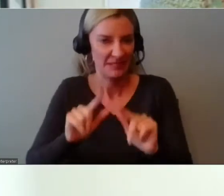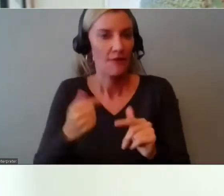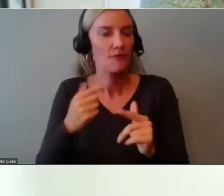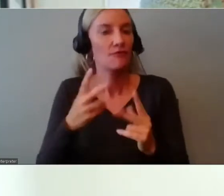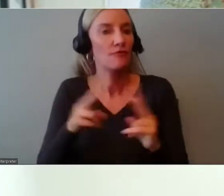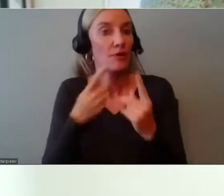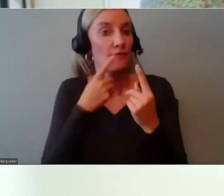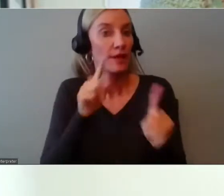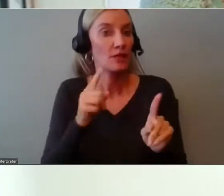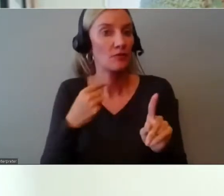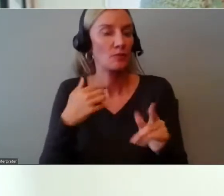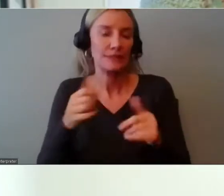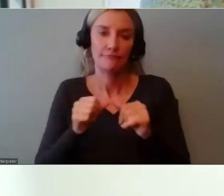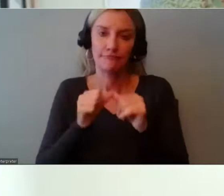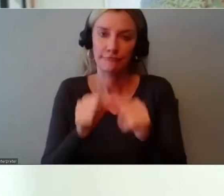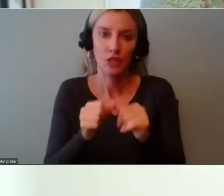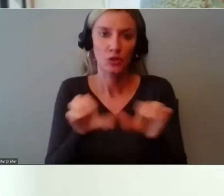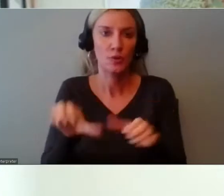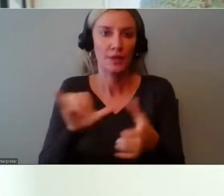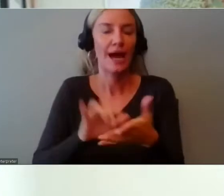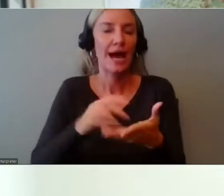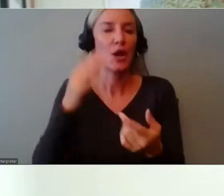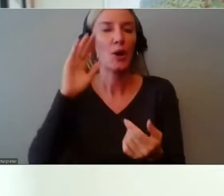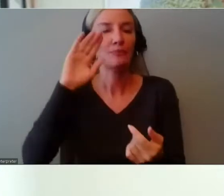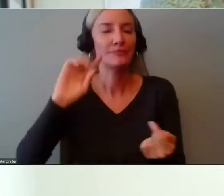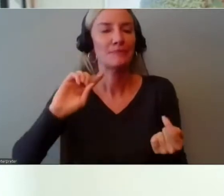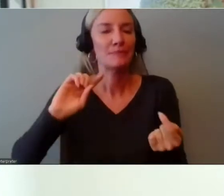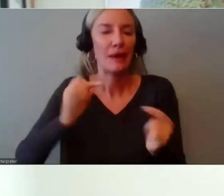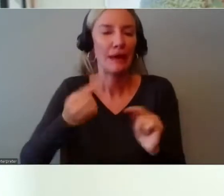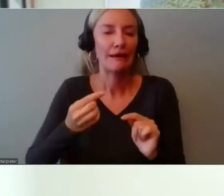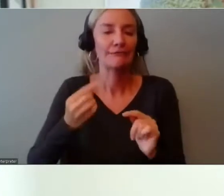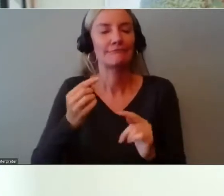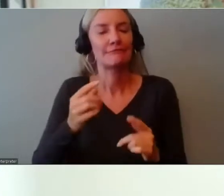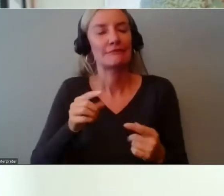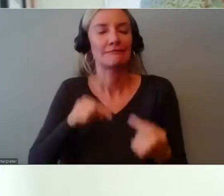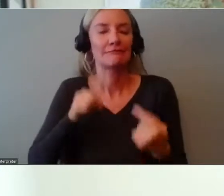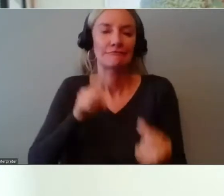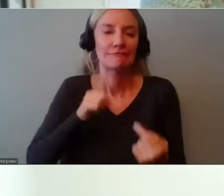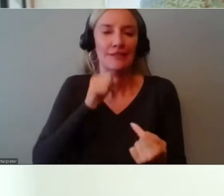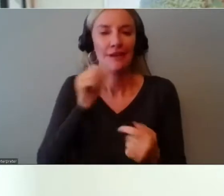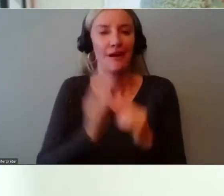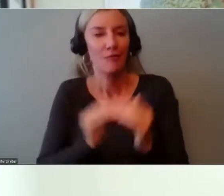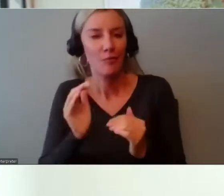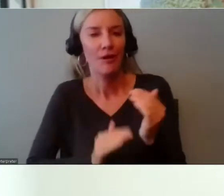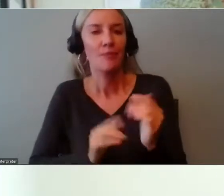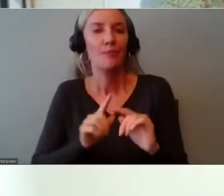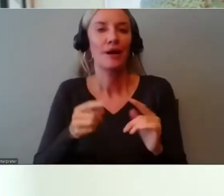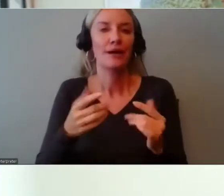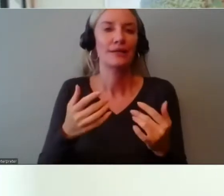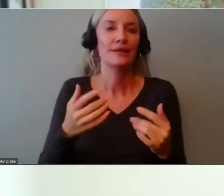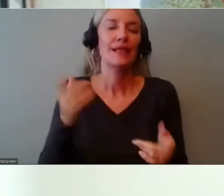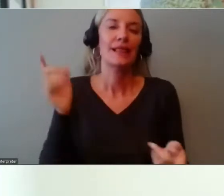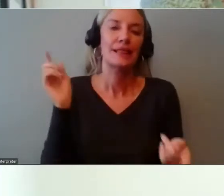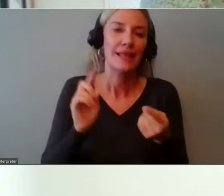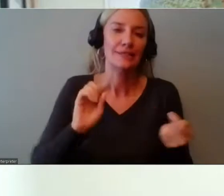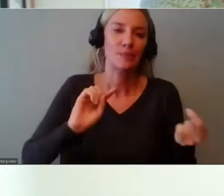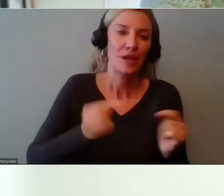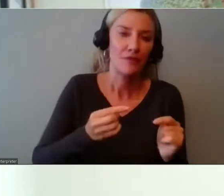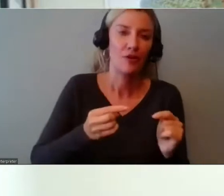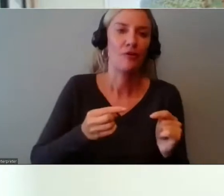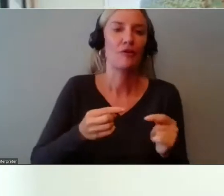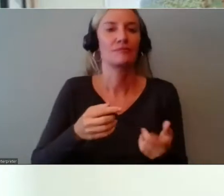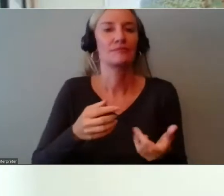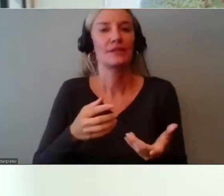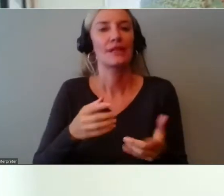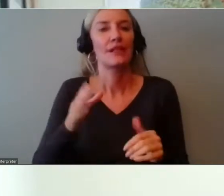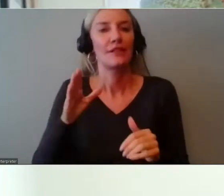they're a pain in the neck, they're uncomfortable, but they're much less painful, much less uncomfortable